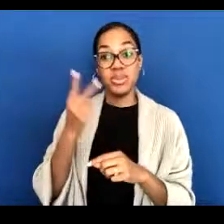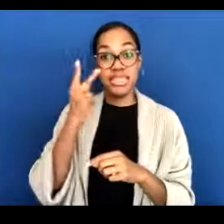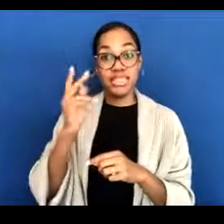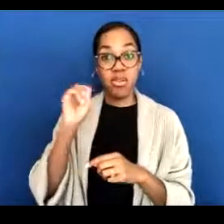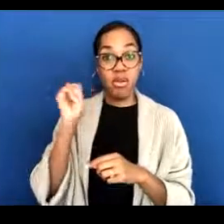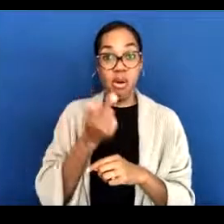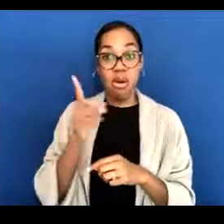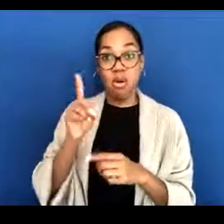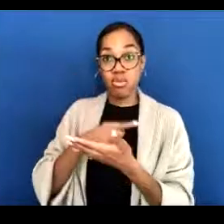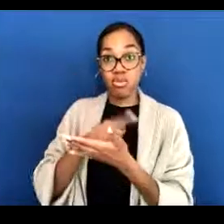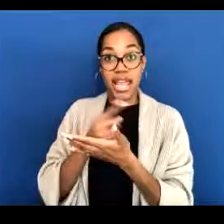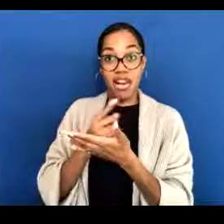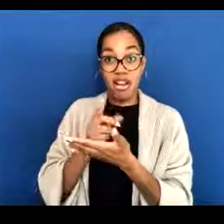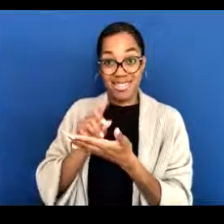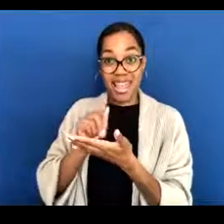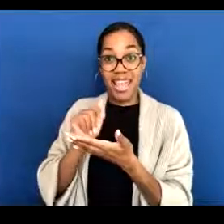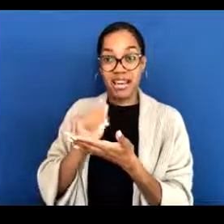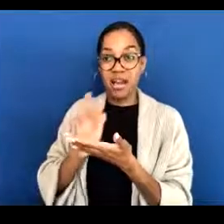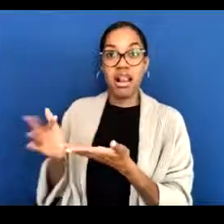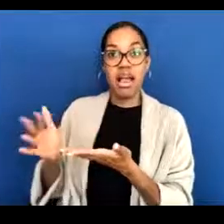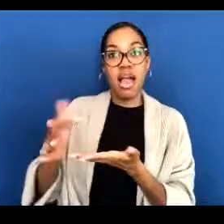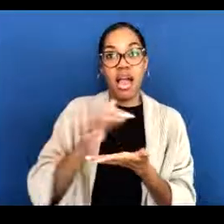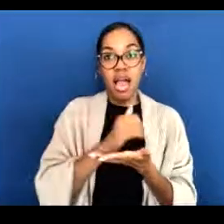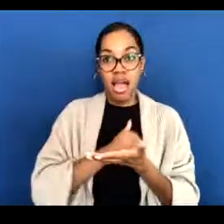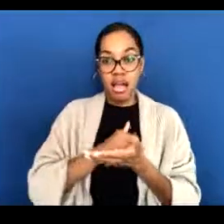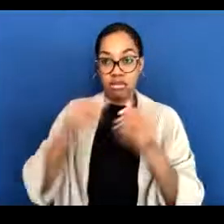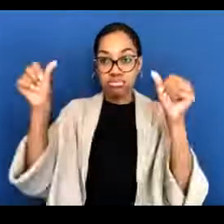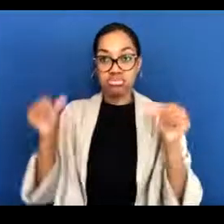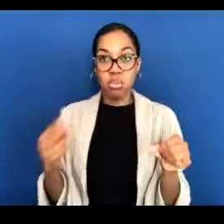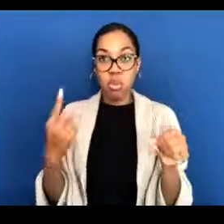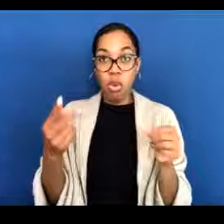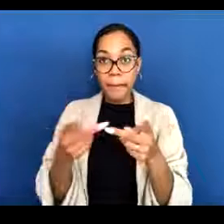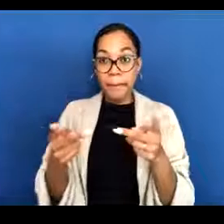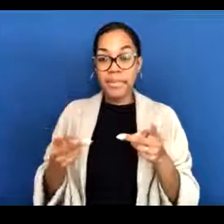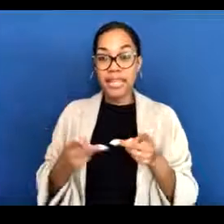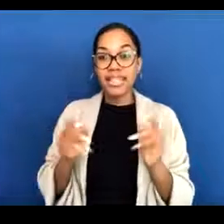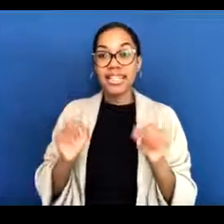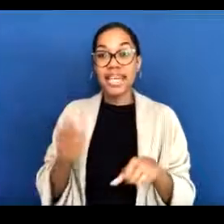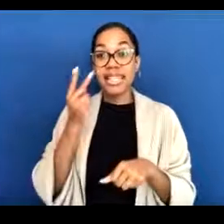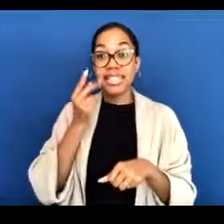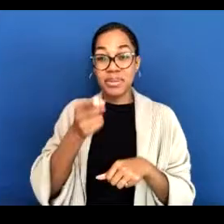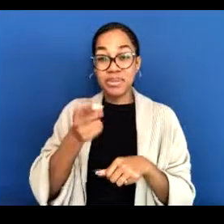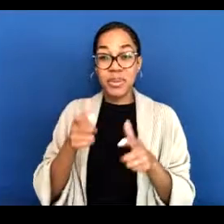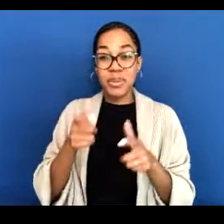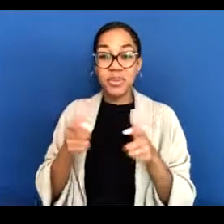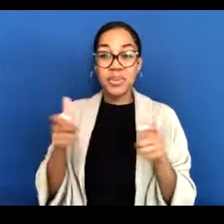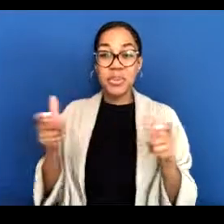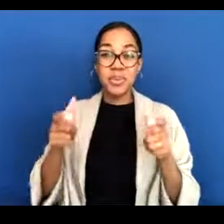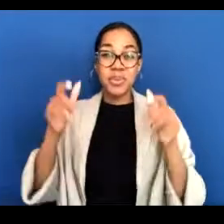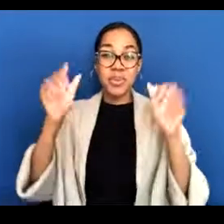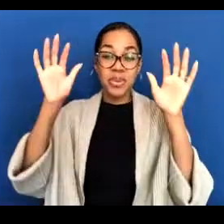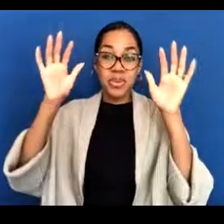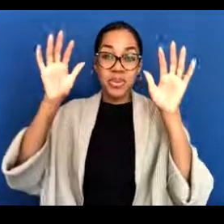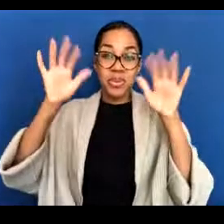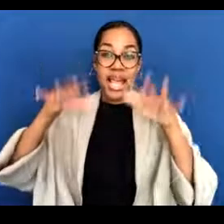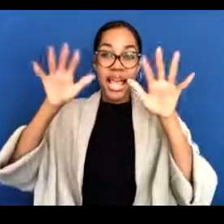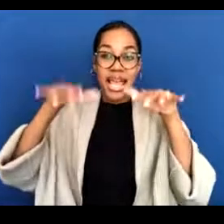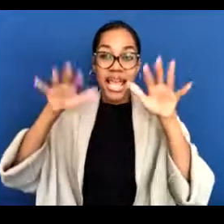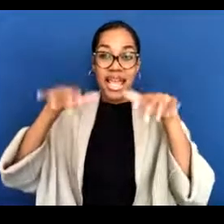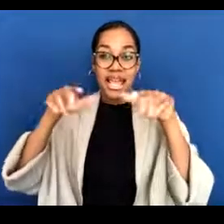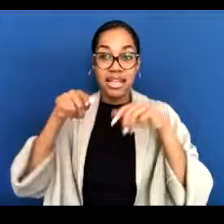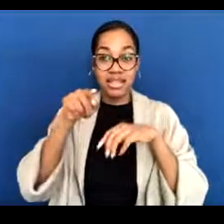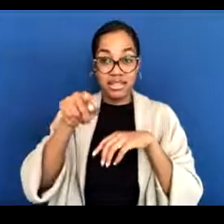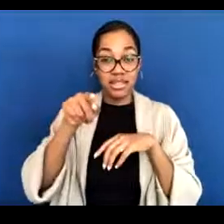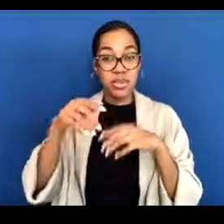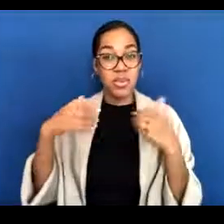This was a big spring storm back in 2019 that stretched from the Texas Gulf Coast all the way up into the northern plains. This is the power